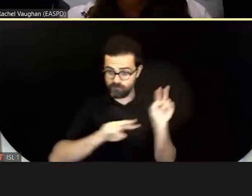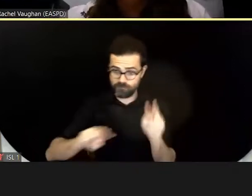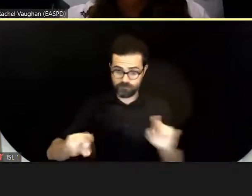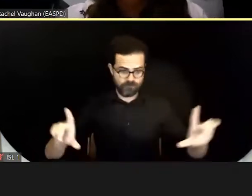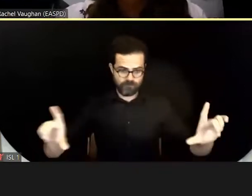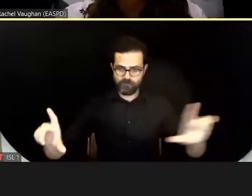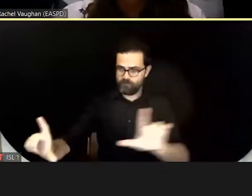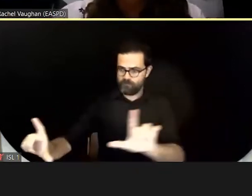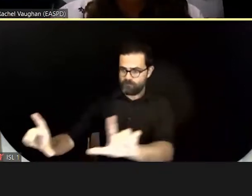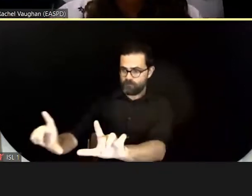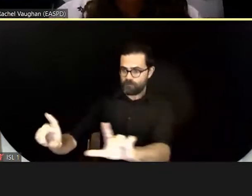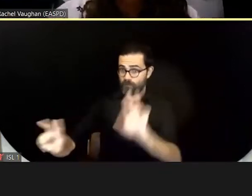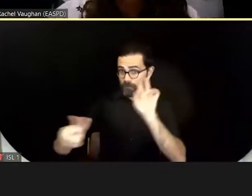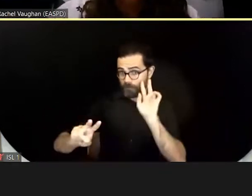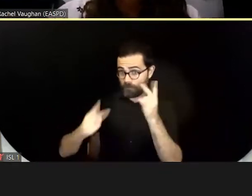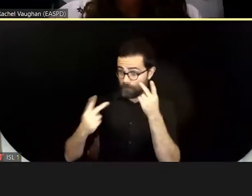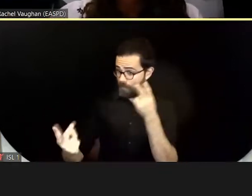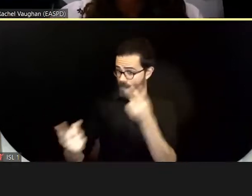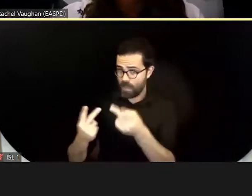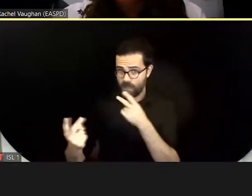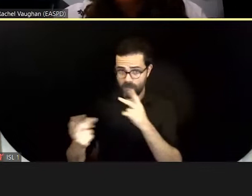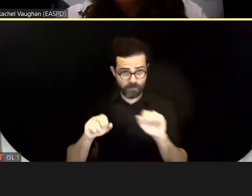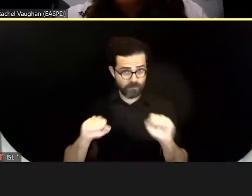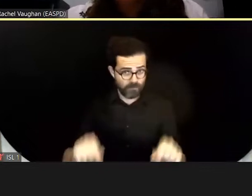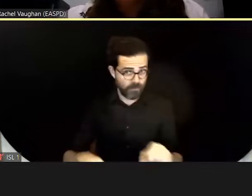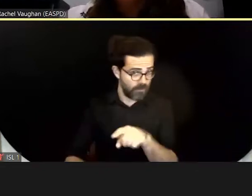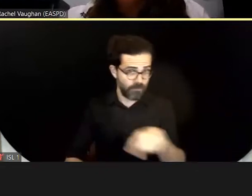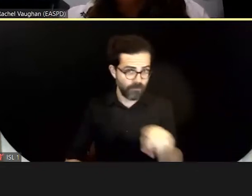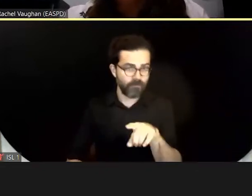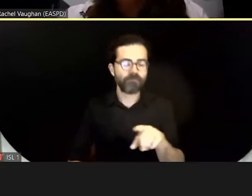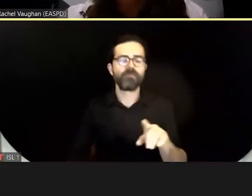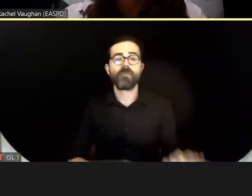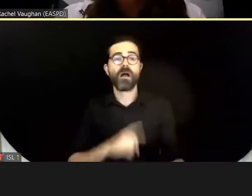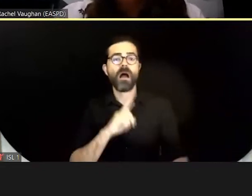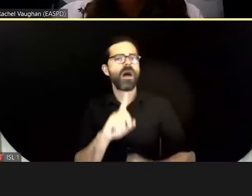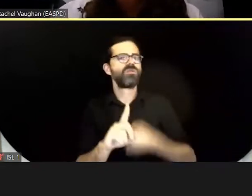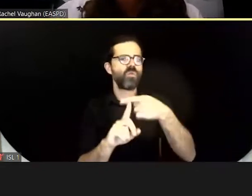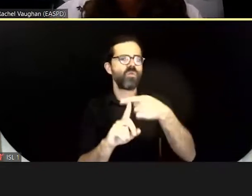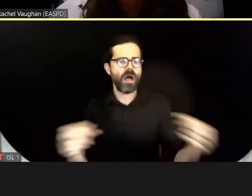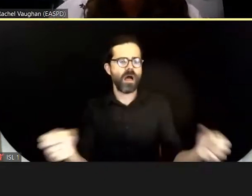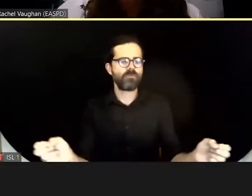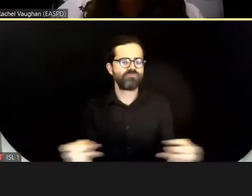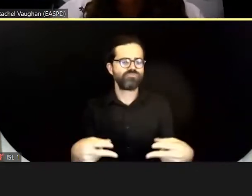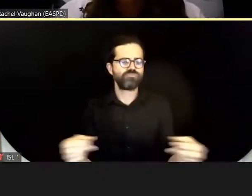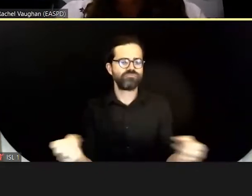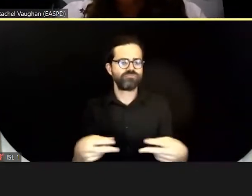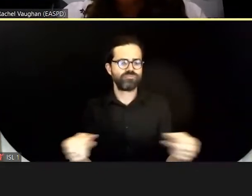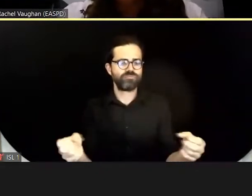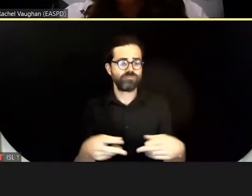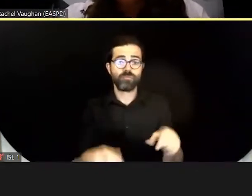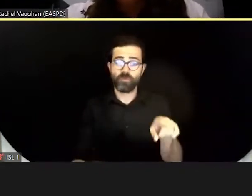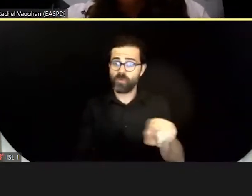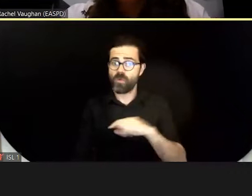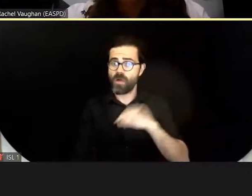also provide real-time captioning. You can activate that using the toolbar on the bottom of your